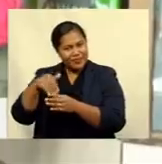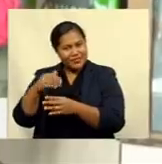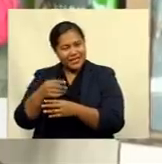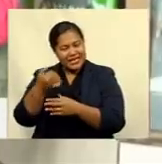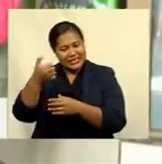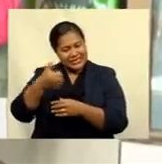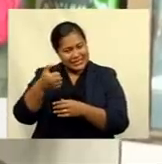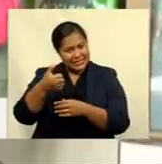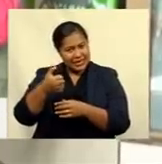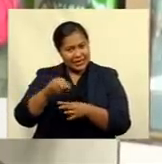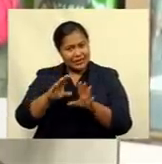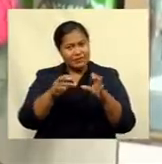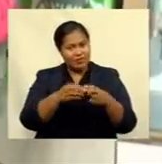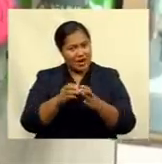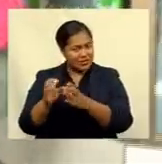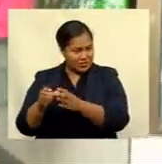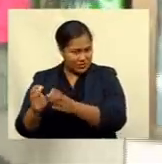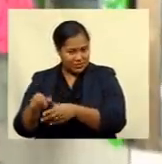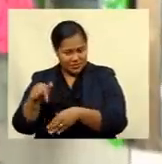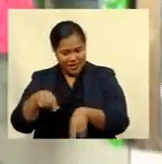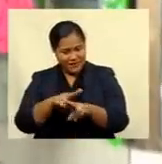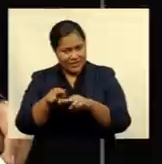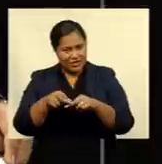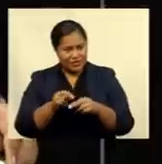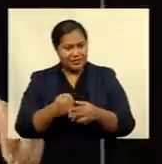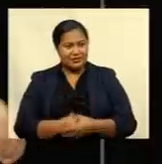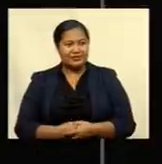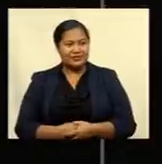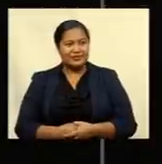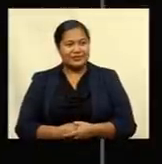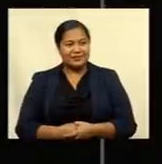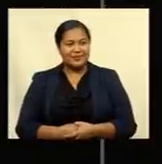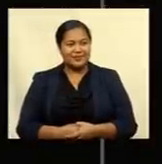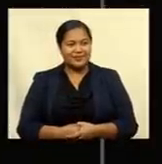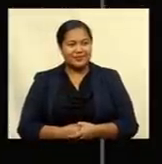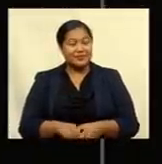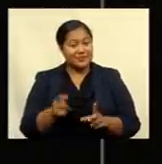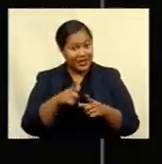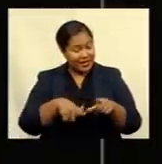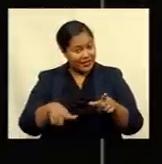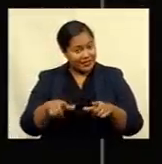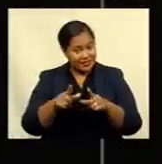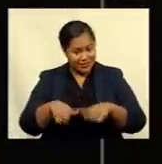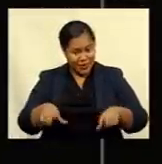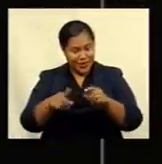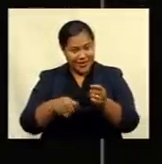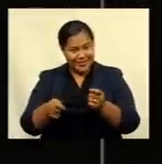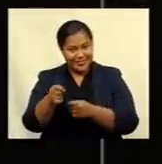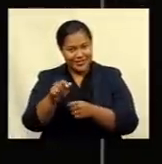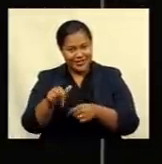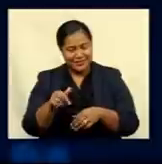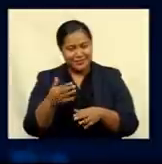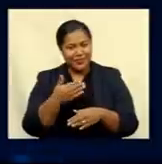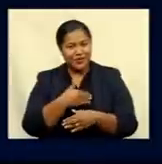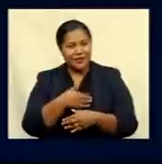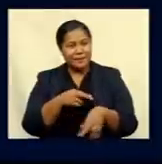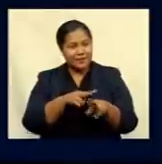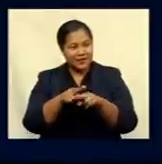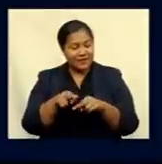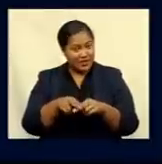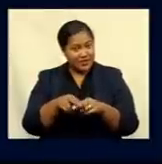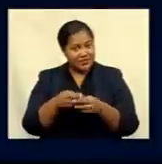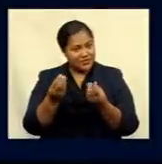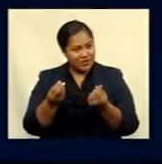postal agencies in Fiji. And here are the local exchange rates as set this morning. The Fiji dollar had